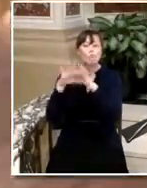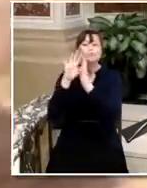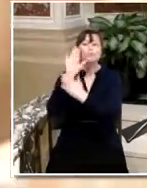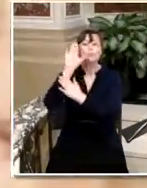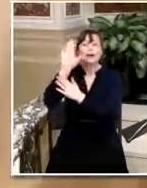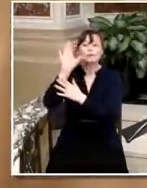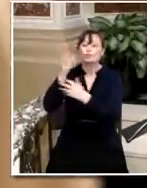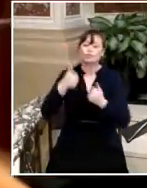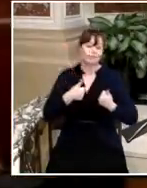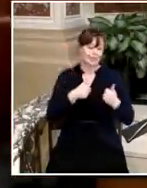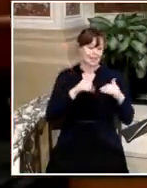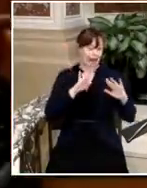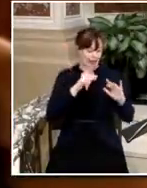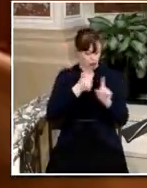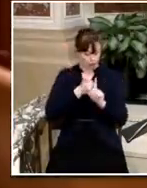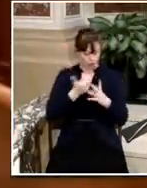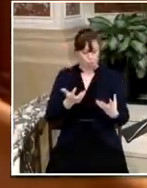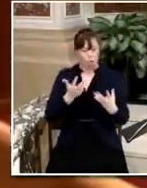denying yourselves